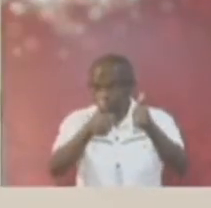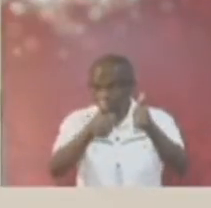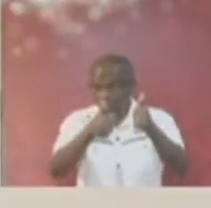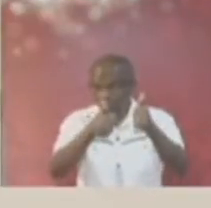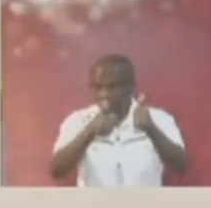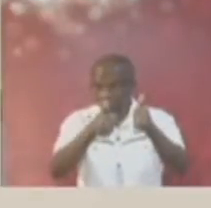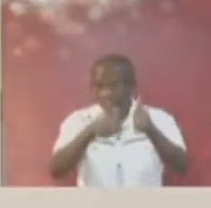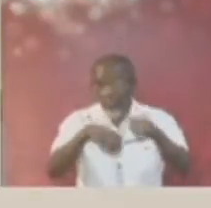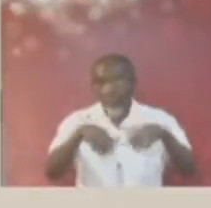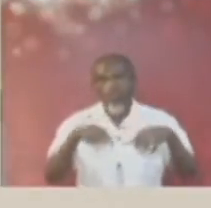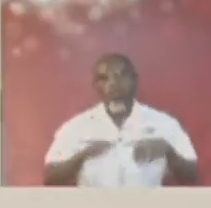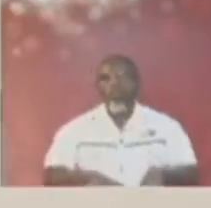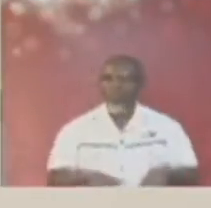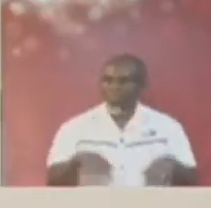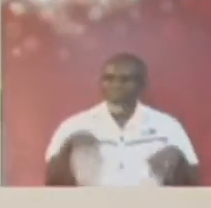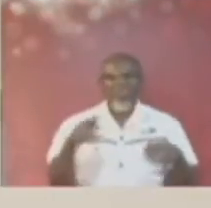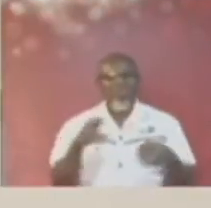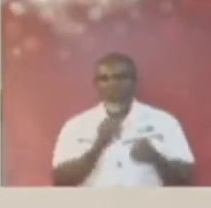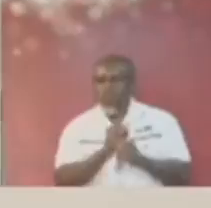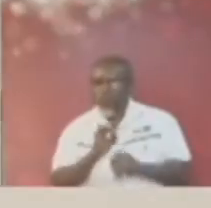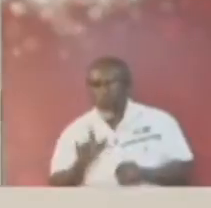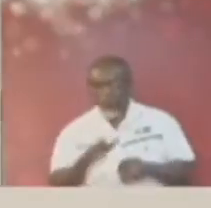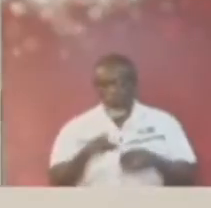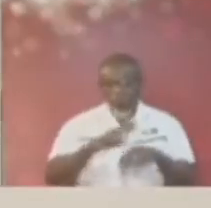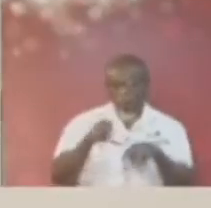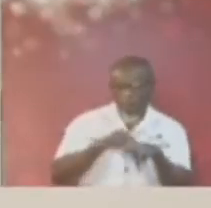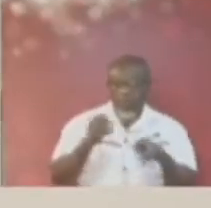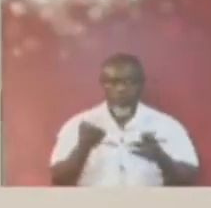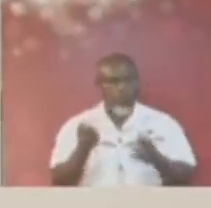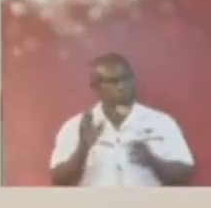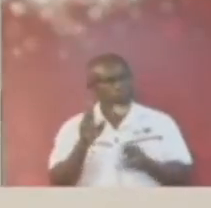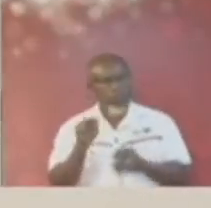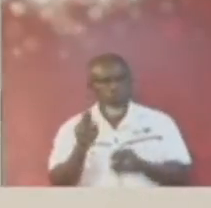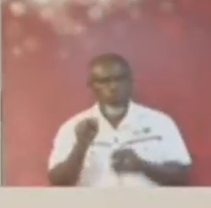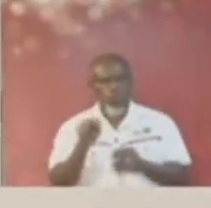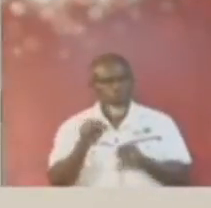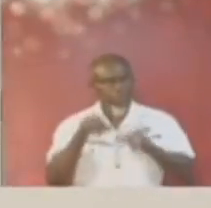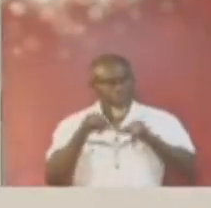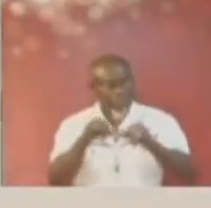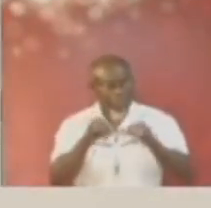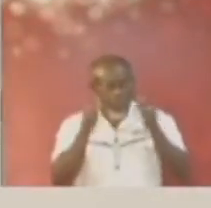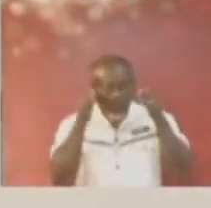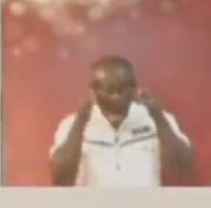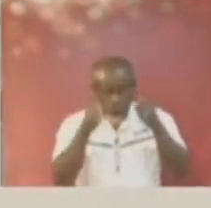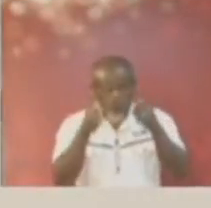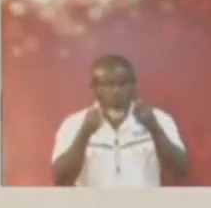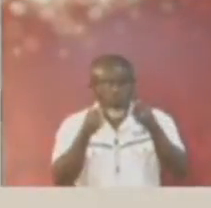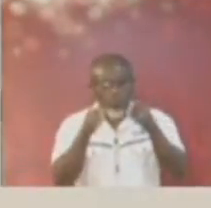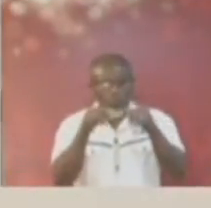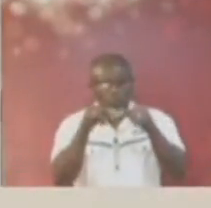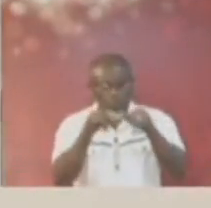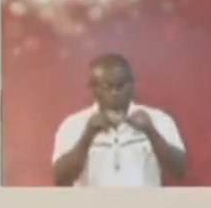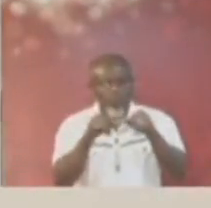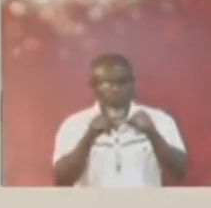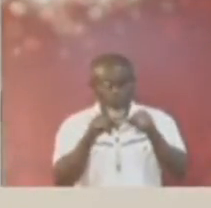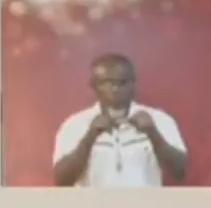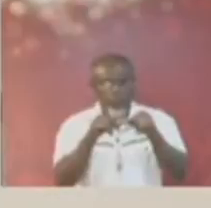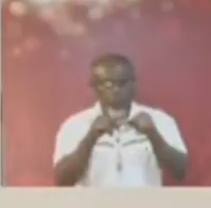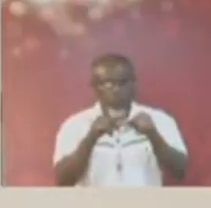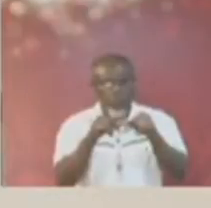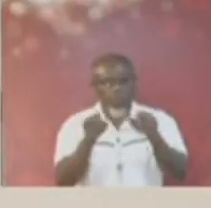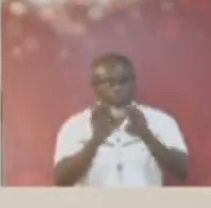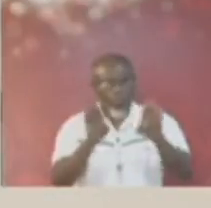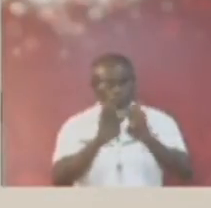want, which is a resurgence in whichever public health problem we're trying to reduce. So grading, I'd say right now we're